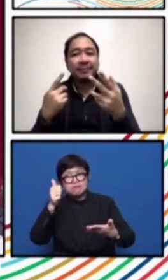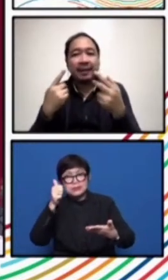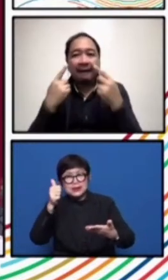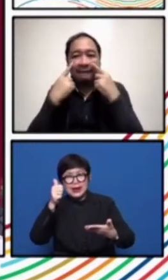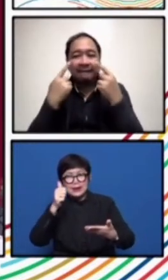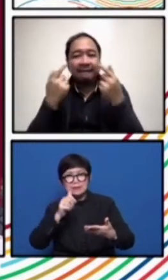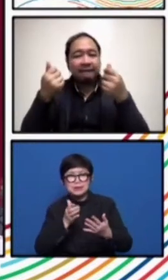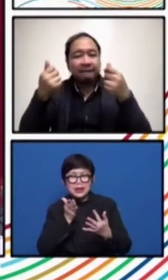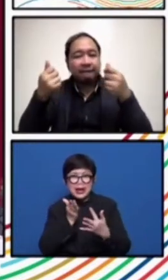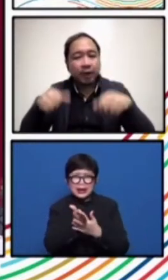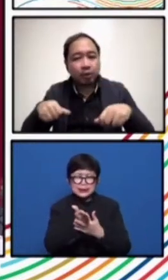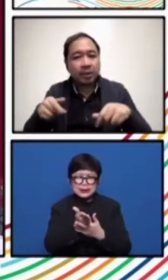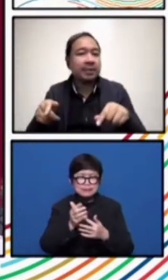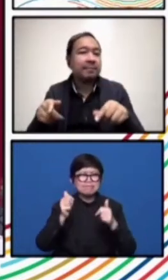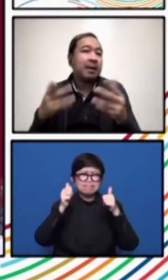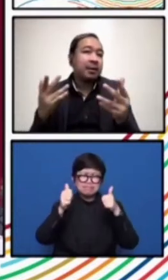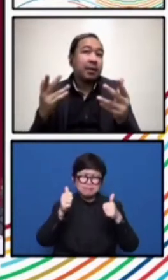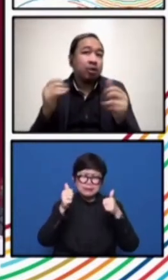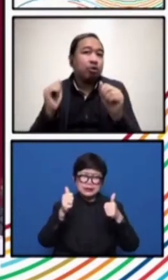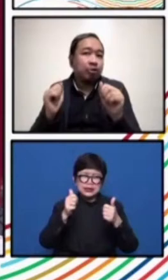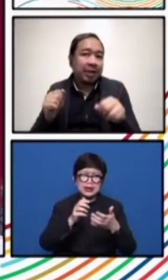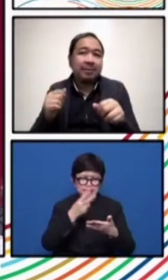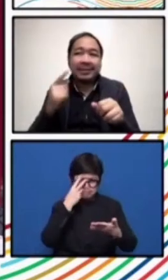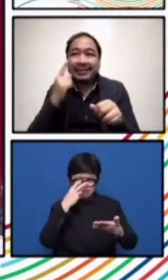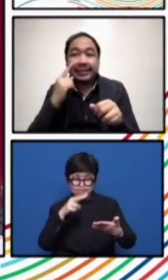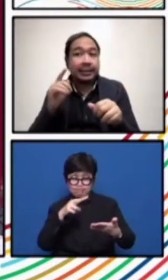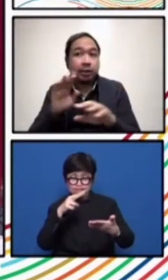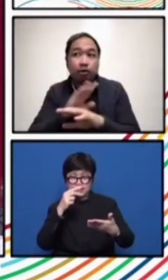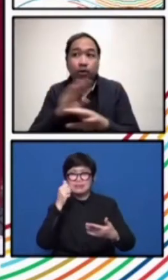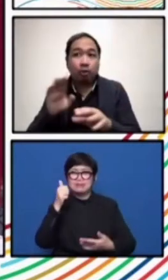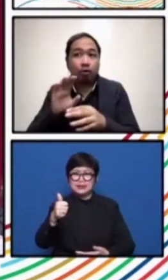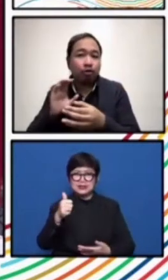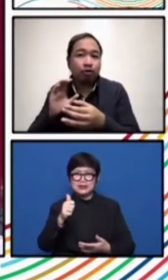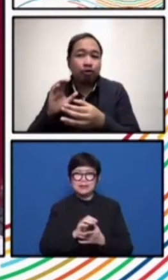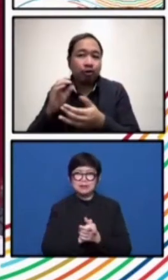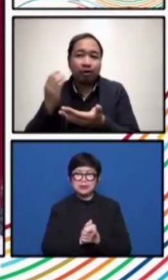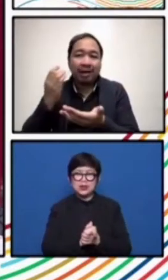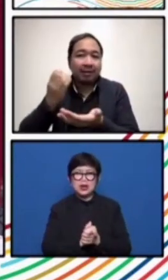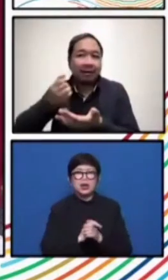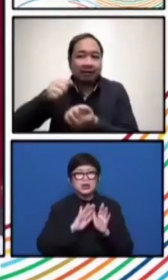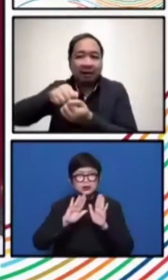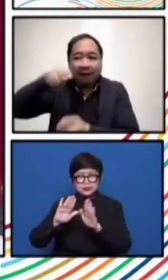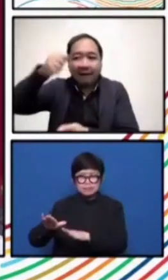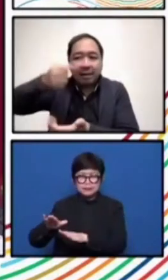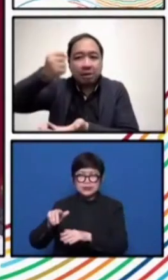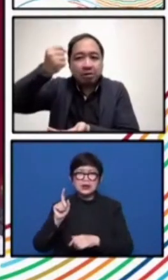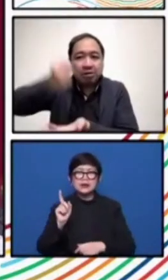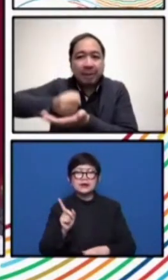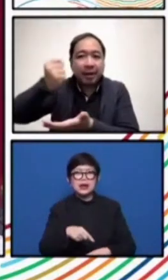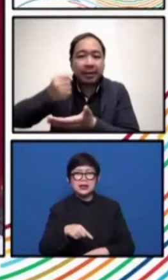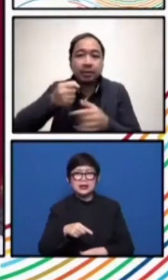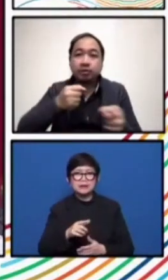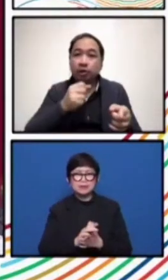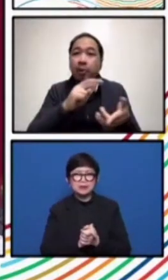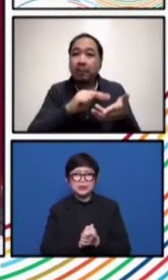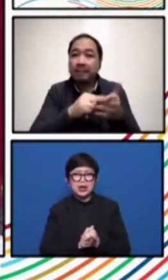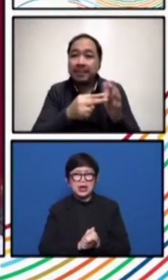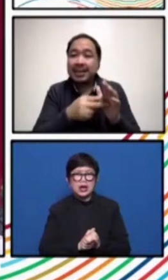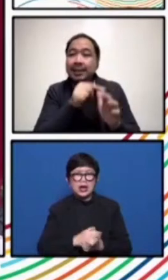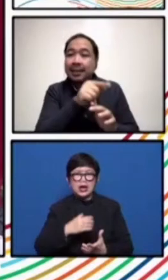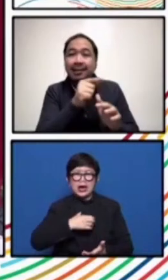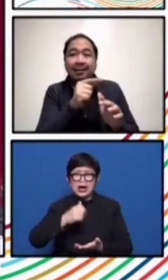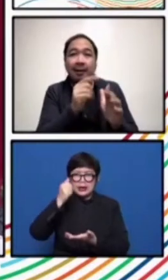excluded from copyright they must copyright holders will allow such materials